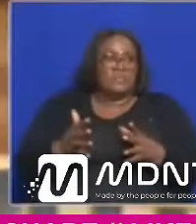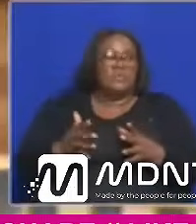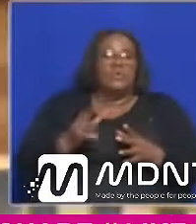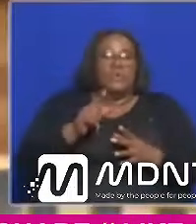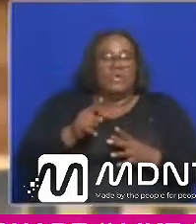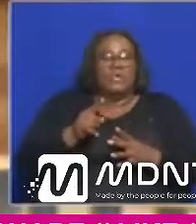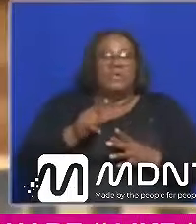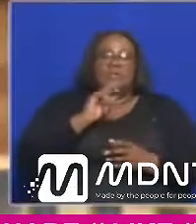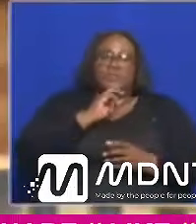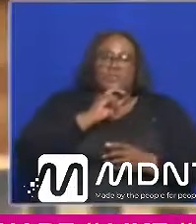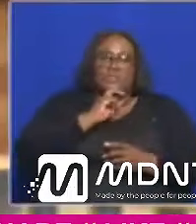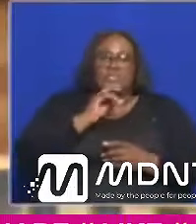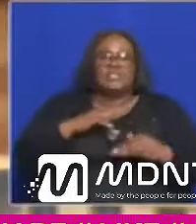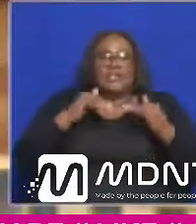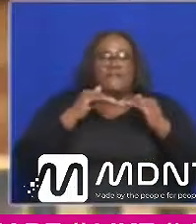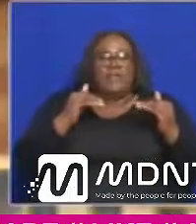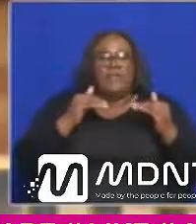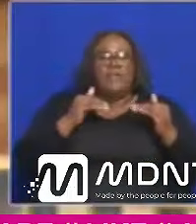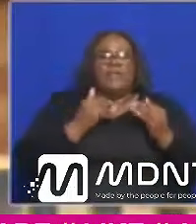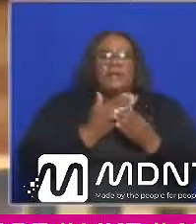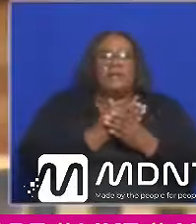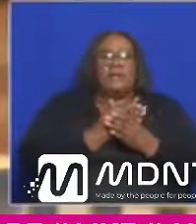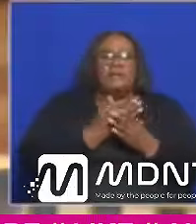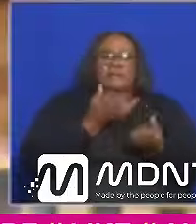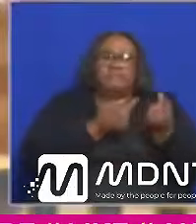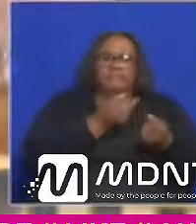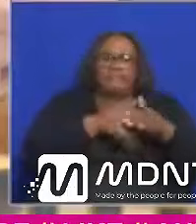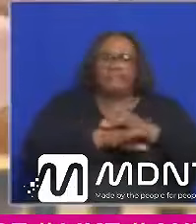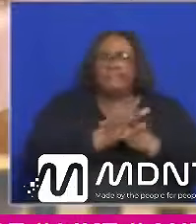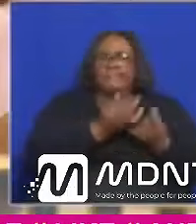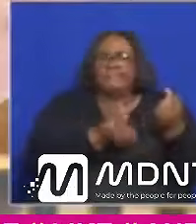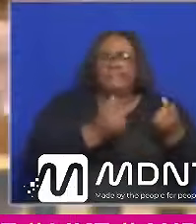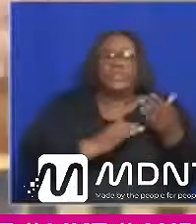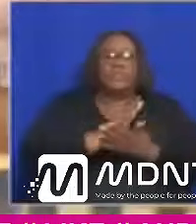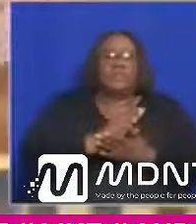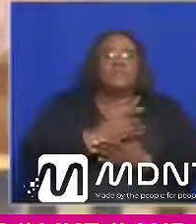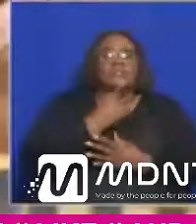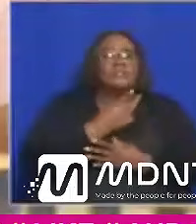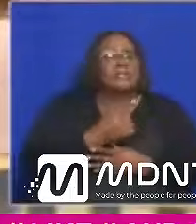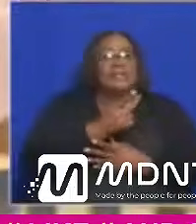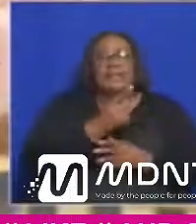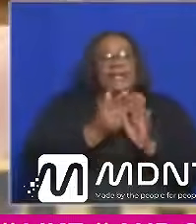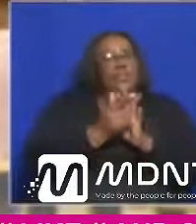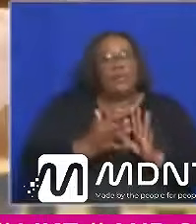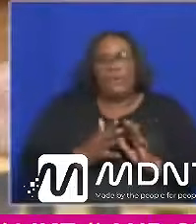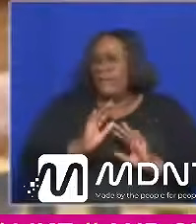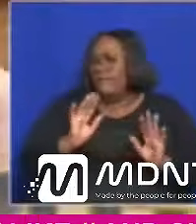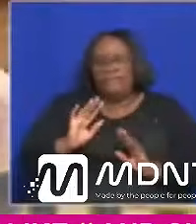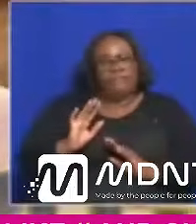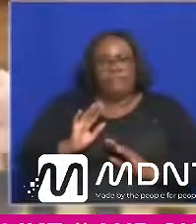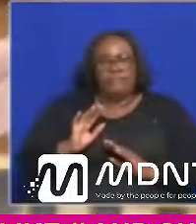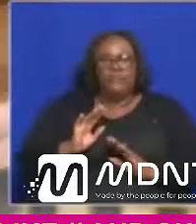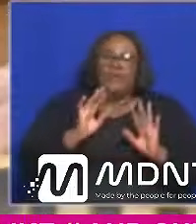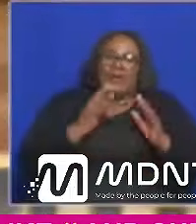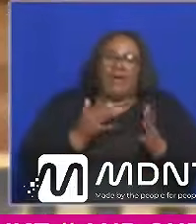right. He's also indicated to you that he's not a lawyer and he doesn't know, simply put, about how lawyers deal